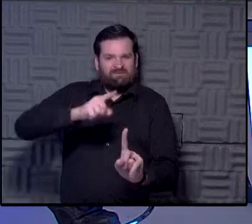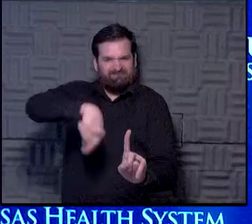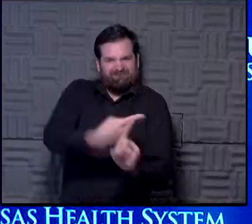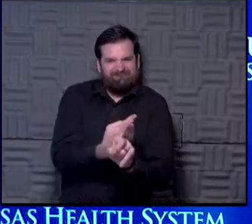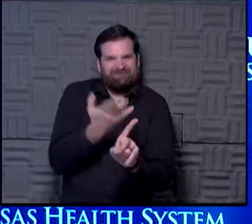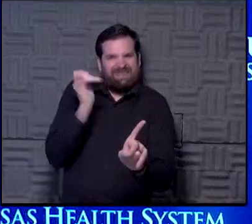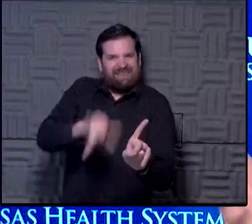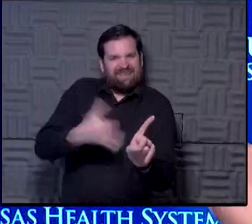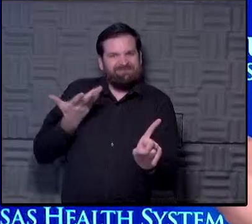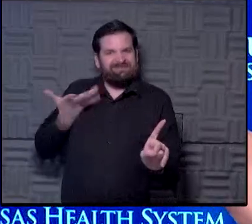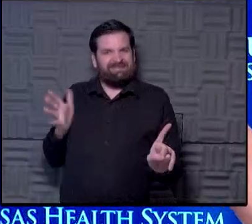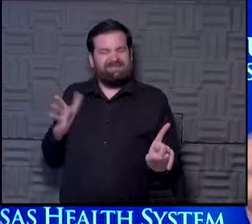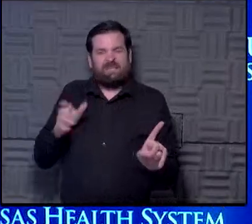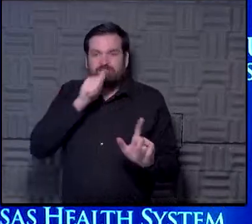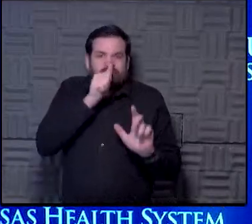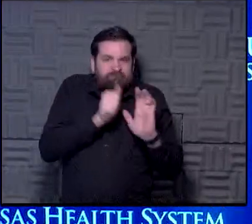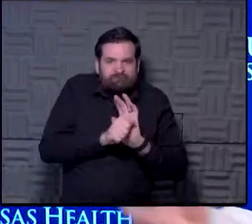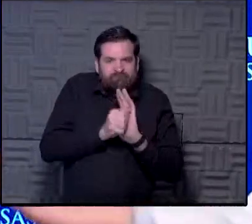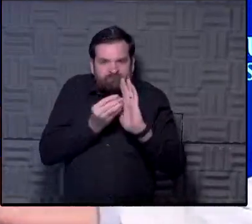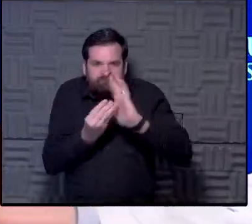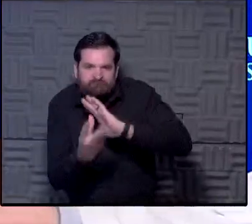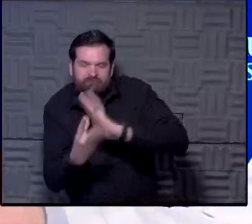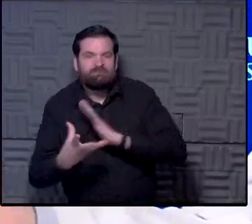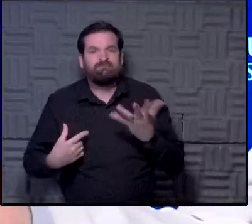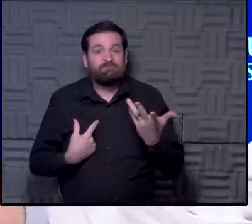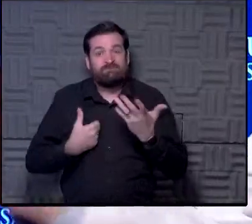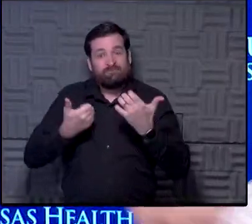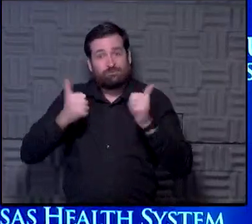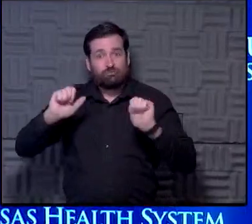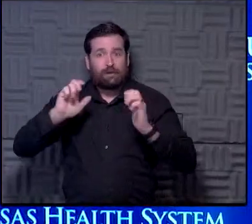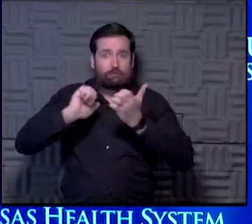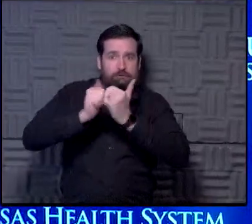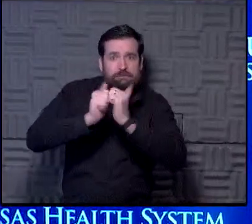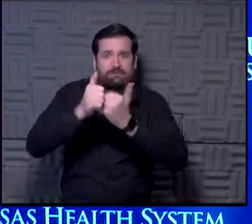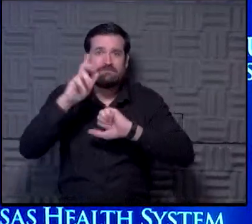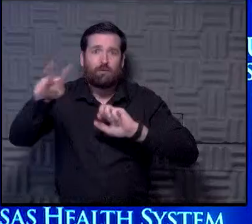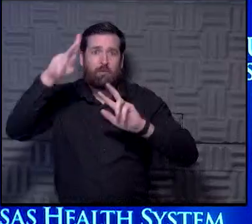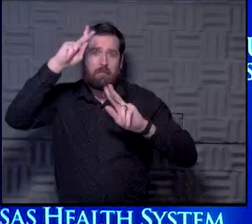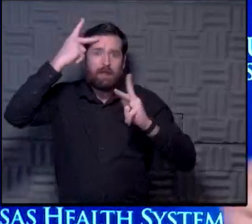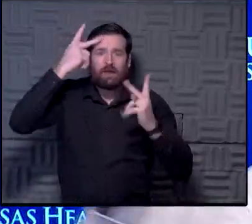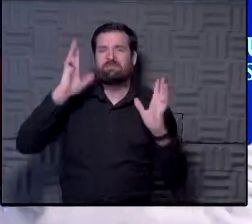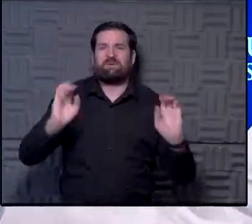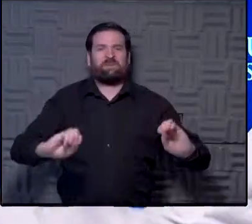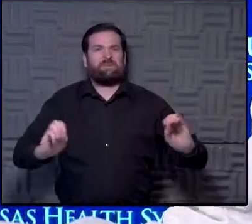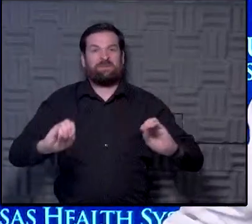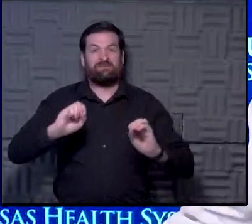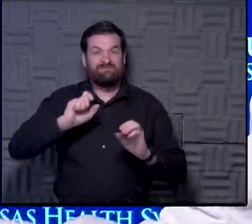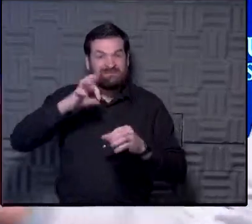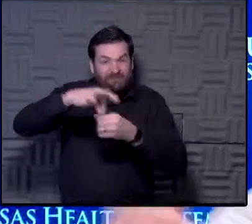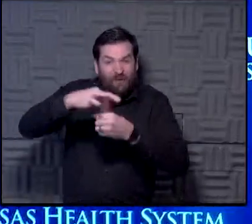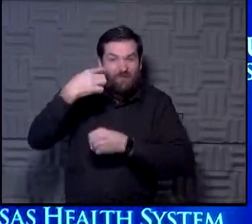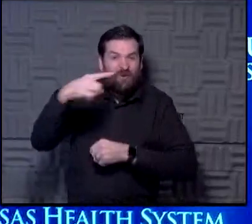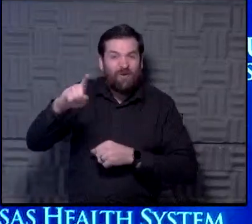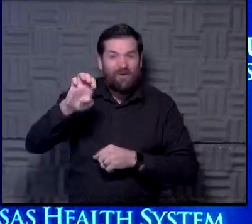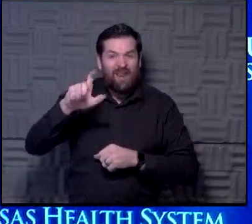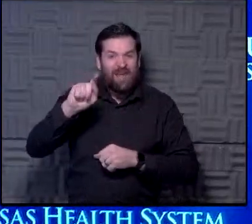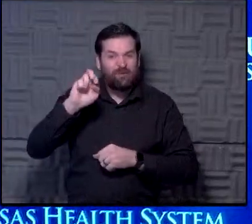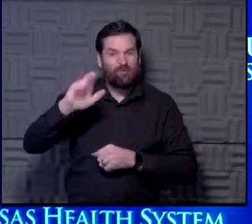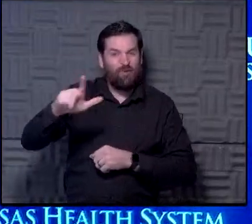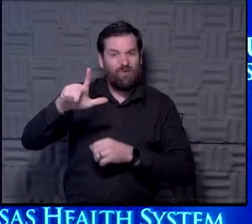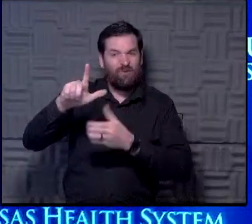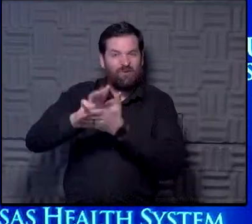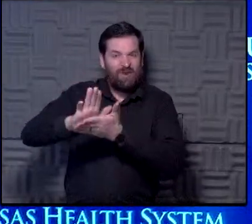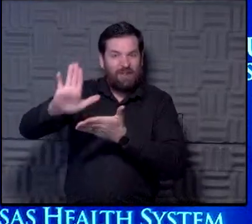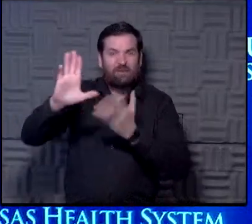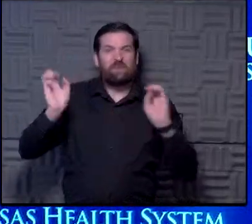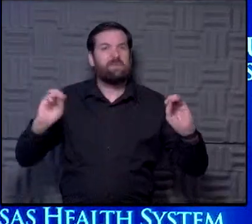There really is. There's no hidden agenda here. We're not running for office, are we? No. No. We're not voting in the Electoral College. No. We're just here to